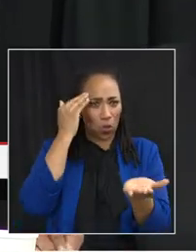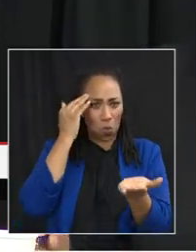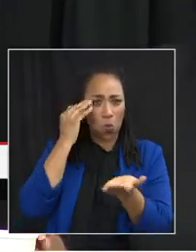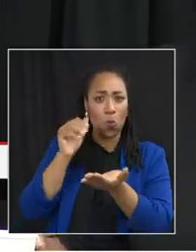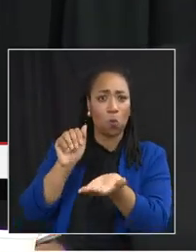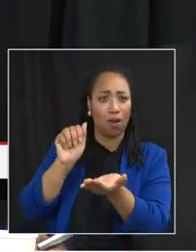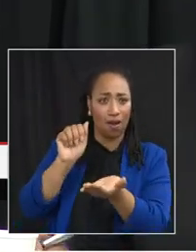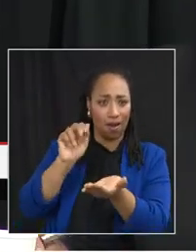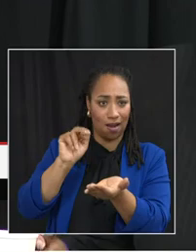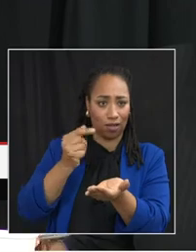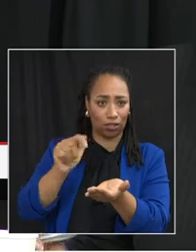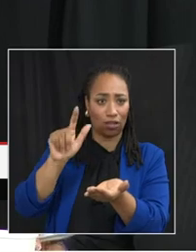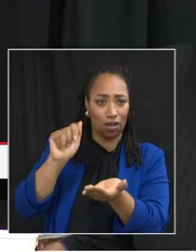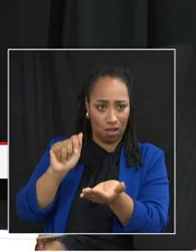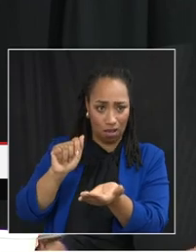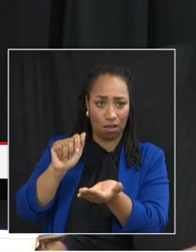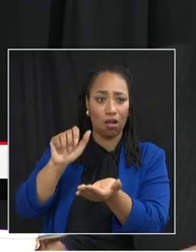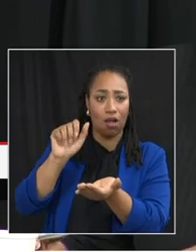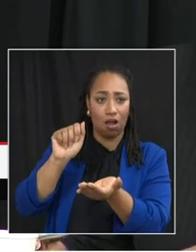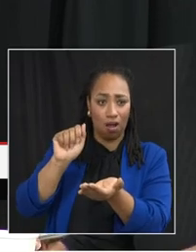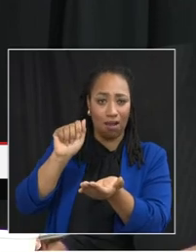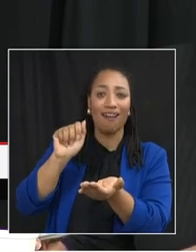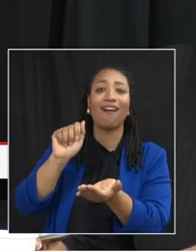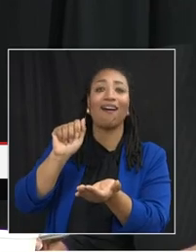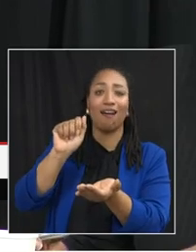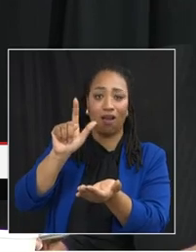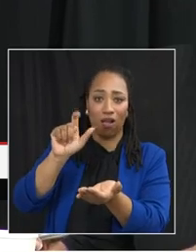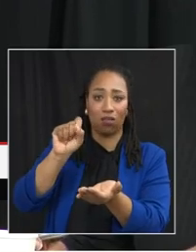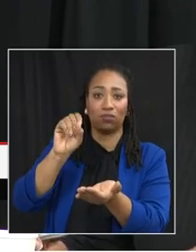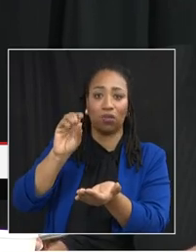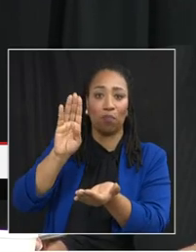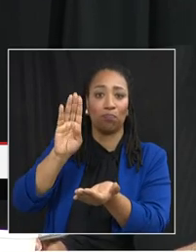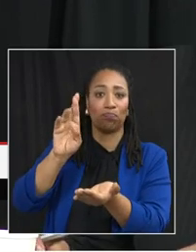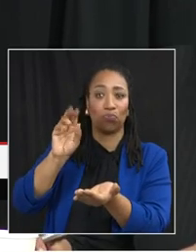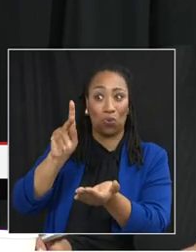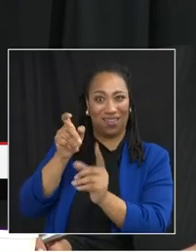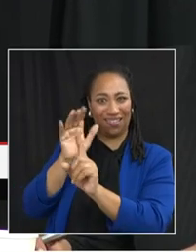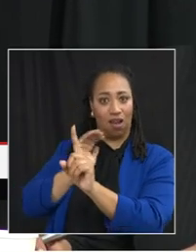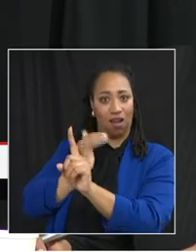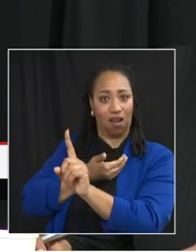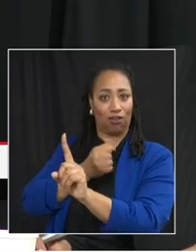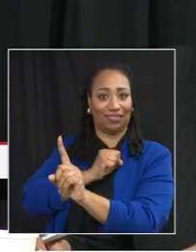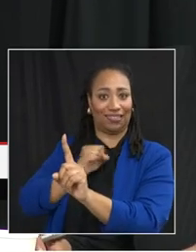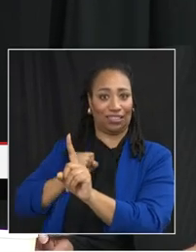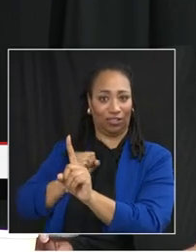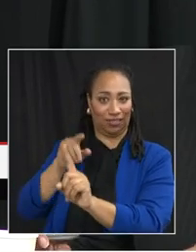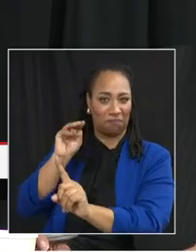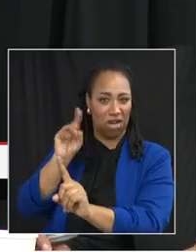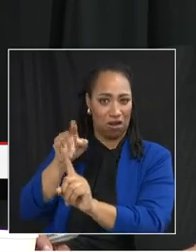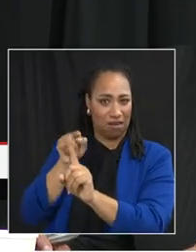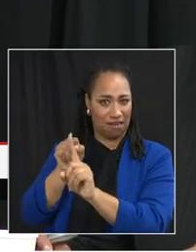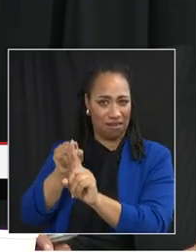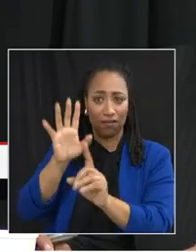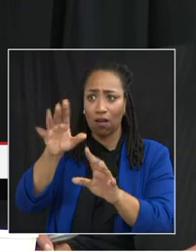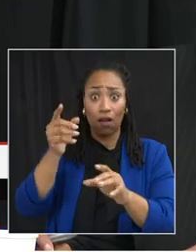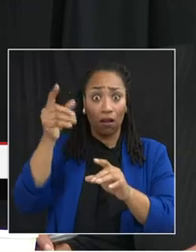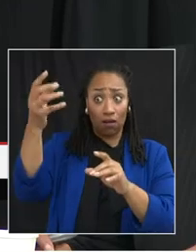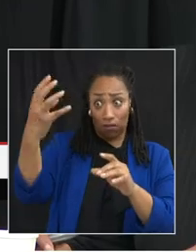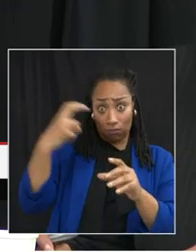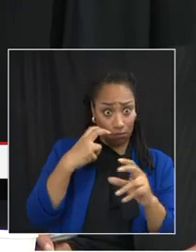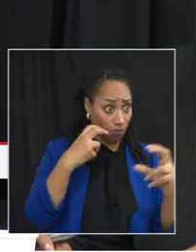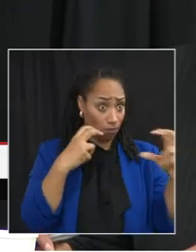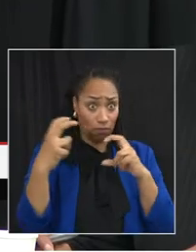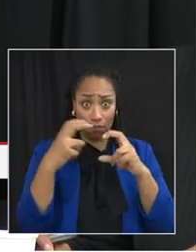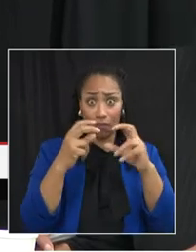And call Chris Van Hollen, who's been a big supporter of ours, and the Virginia, until we get our own too, we got to use